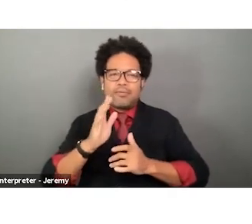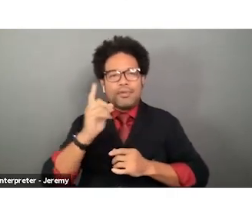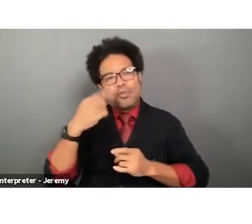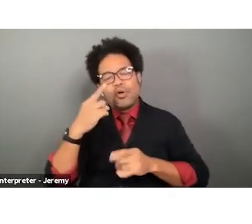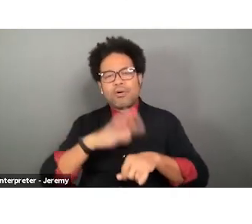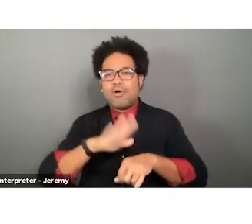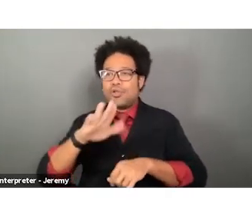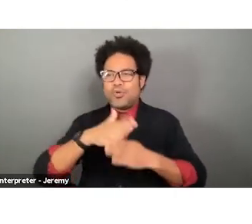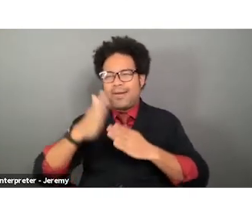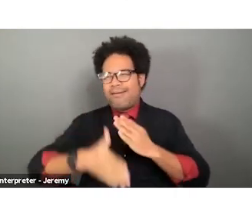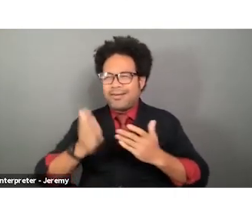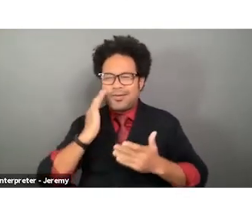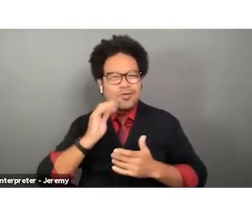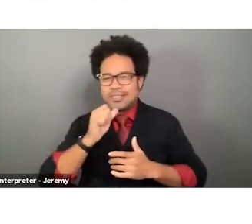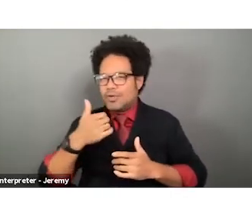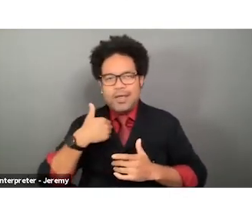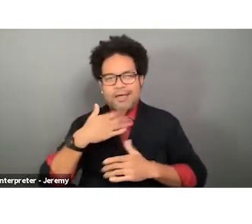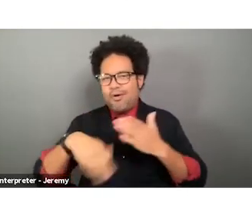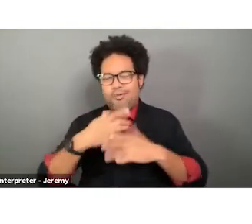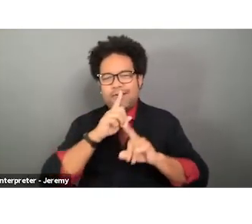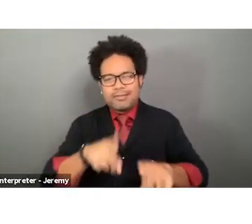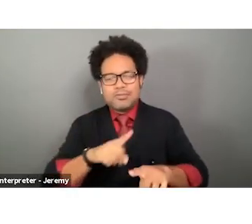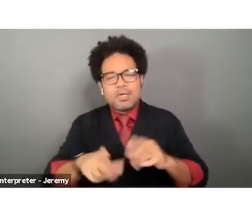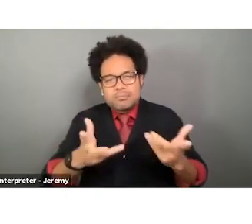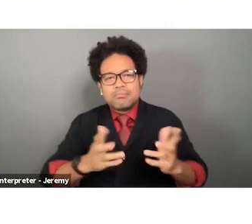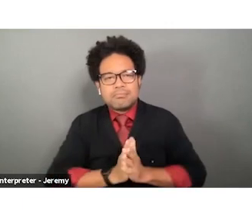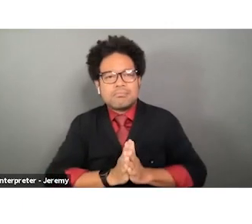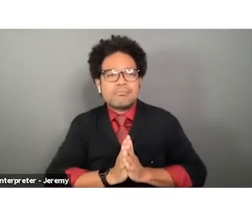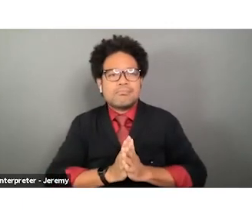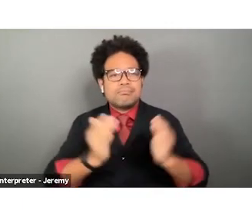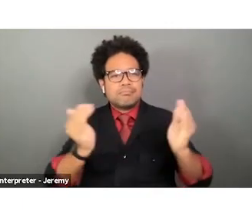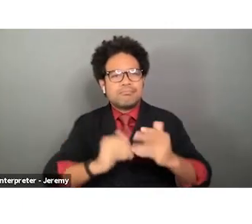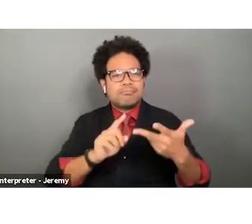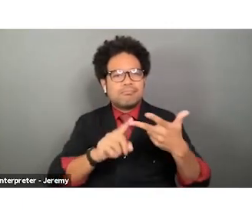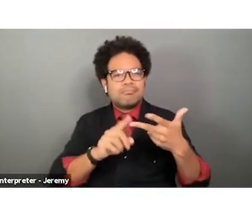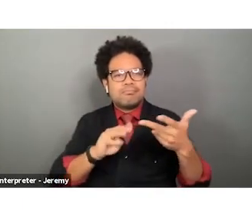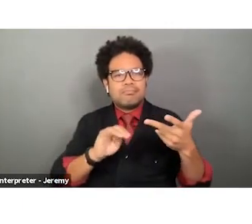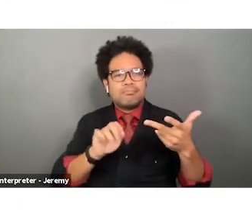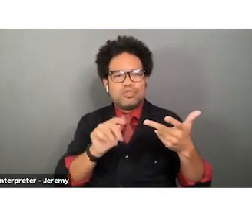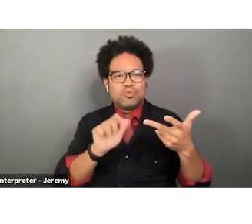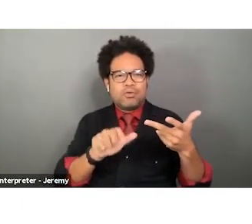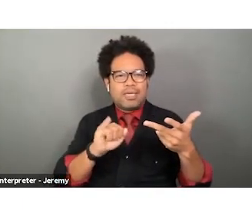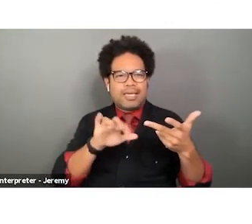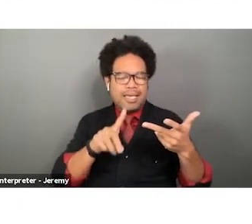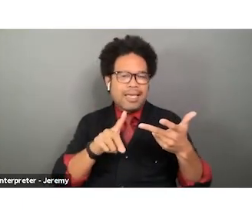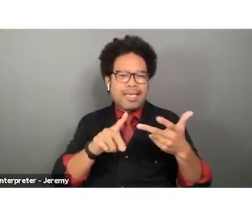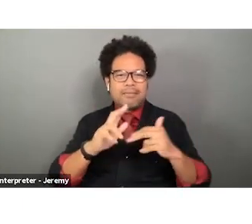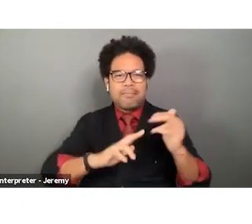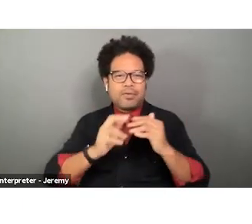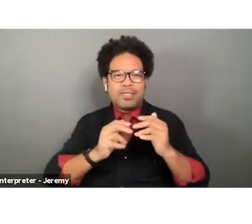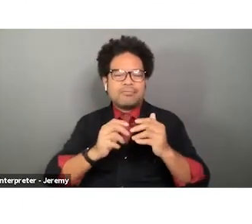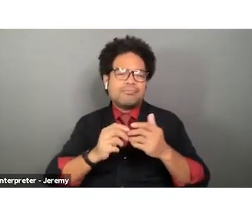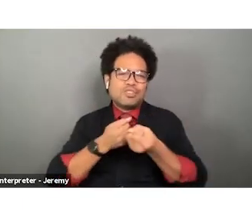doesn't have all the answers, and she never presents herself that way. Mutual Aid, Building Solidarity During This Crisis by Dean Spade.